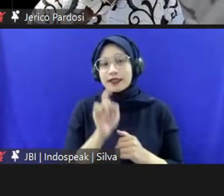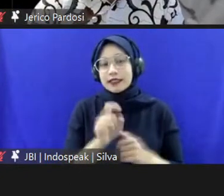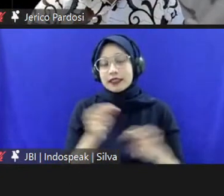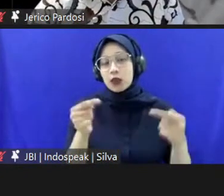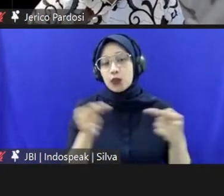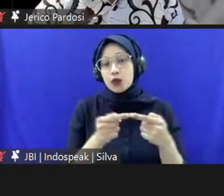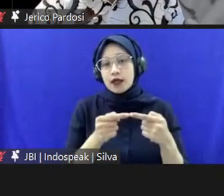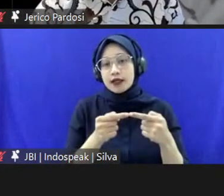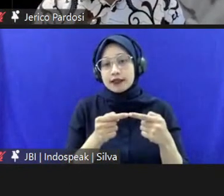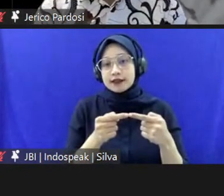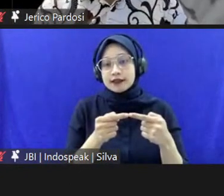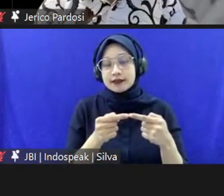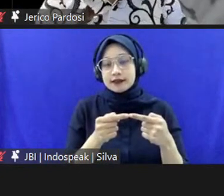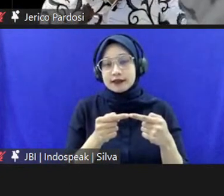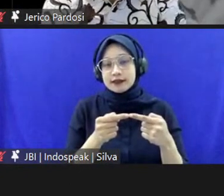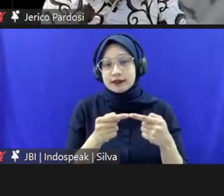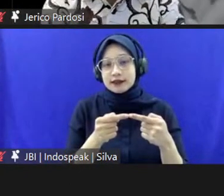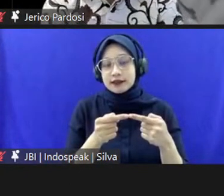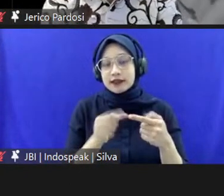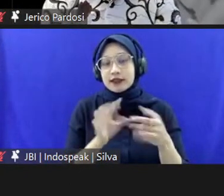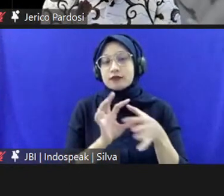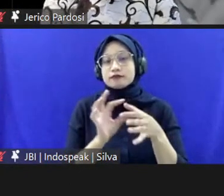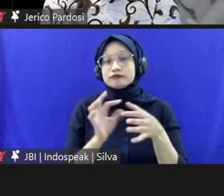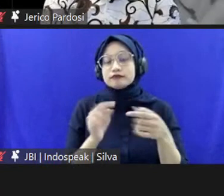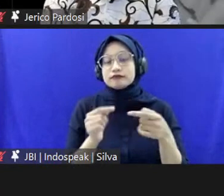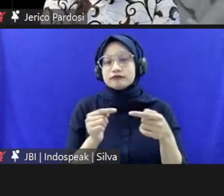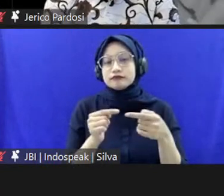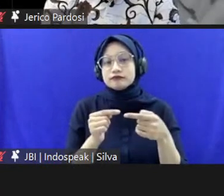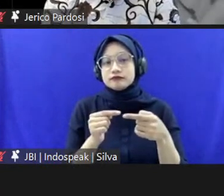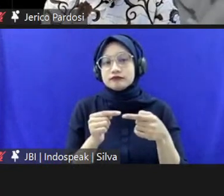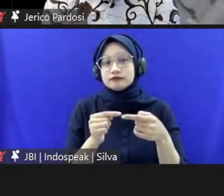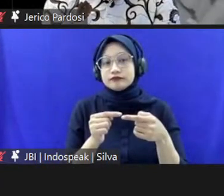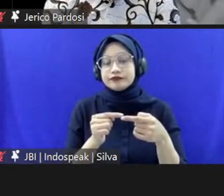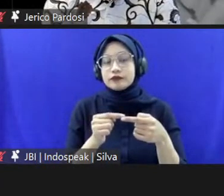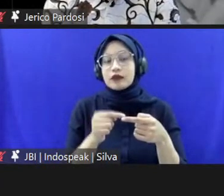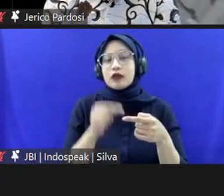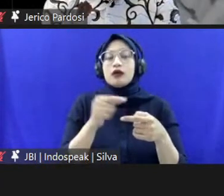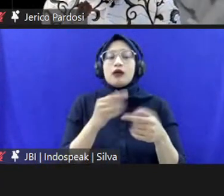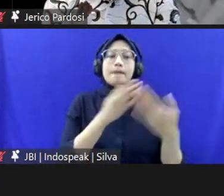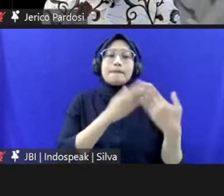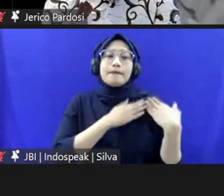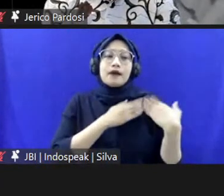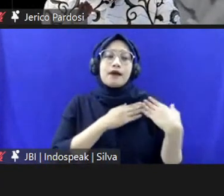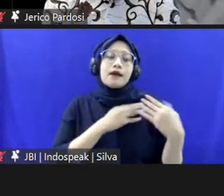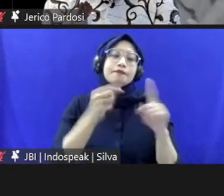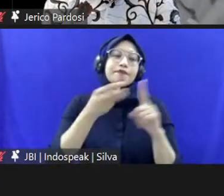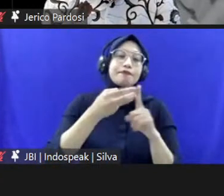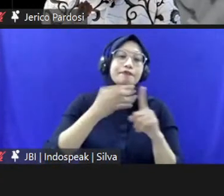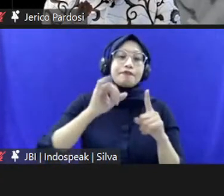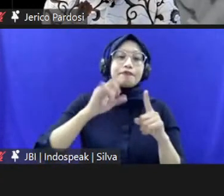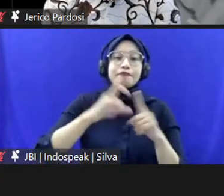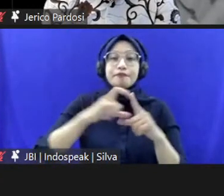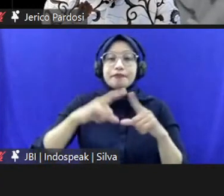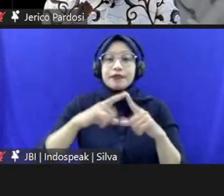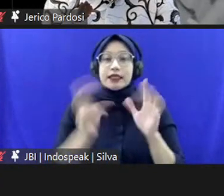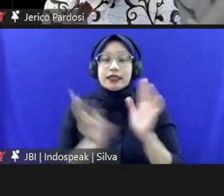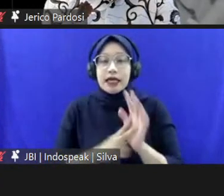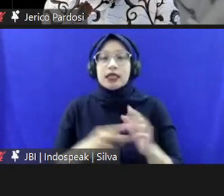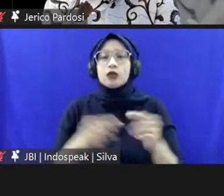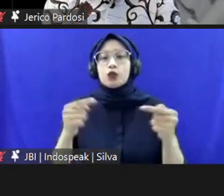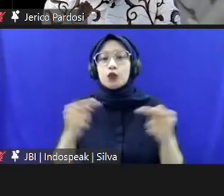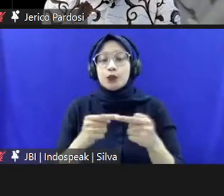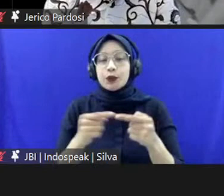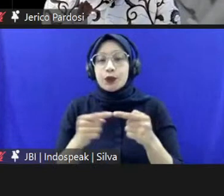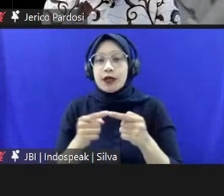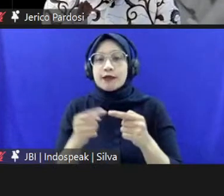to the relationship and the roles of midwives in trying to decrease maternal mortality rates in Indonesia,